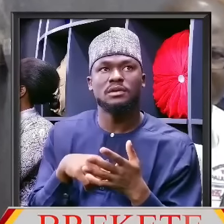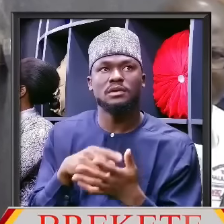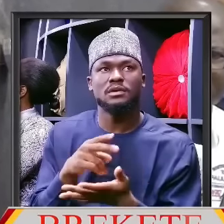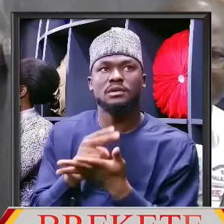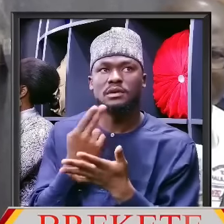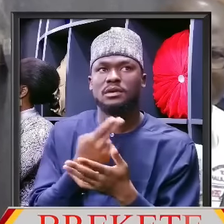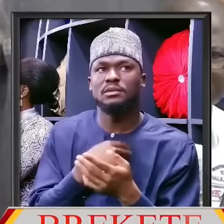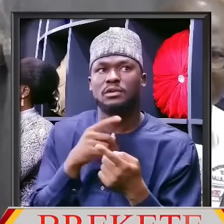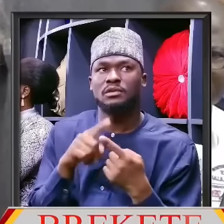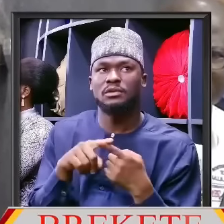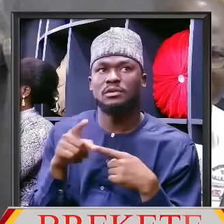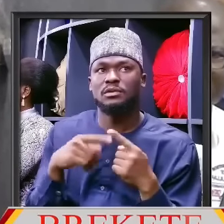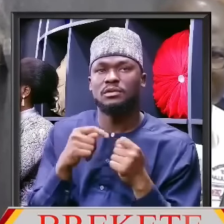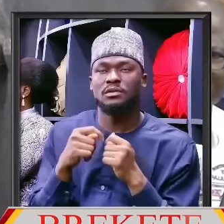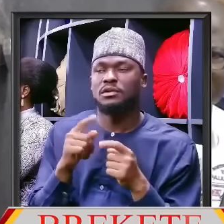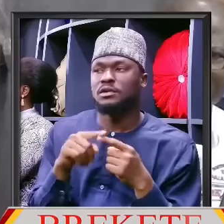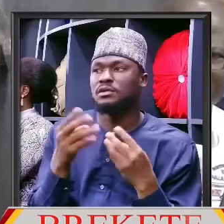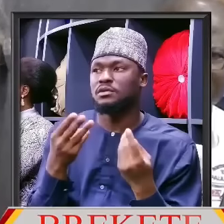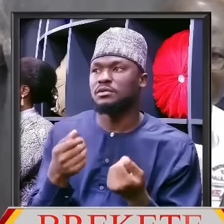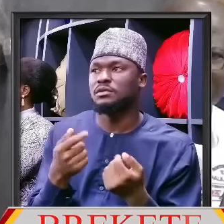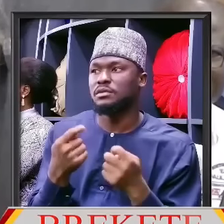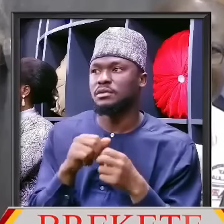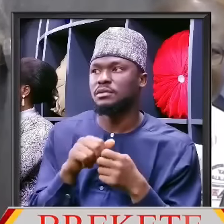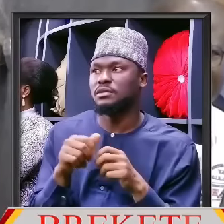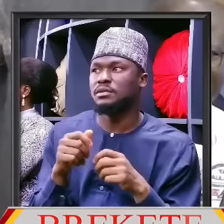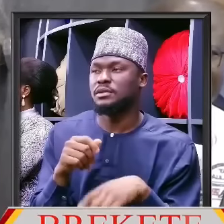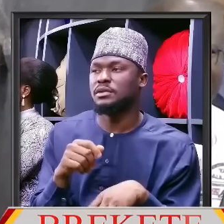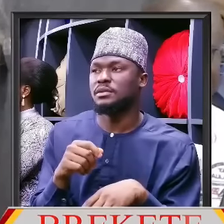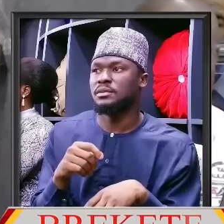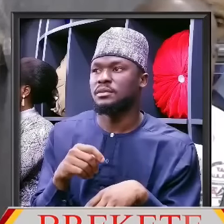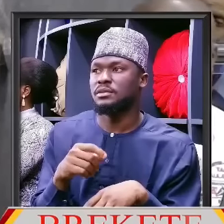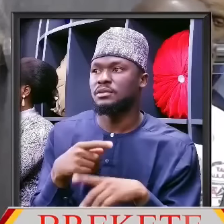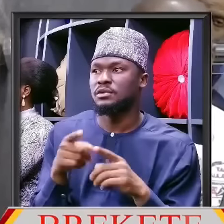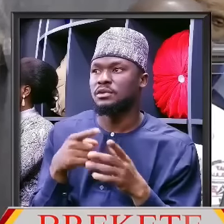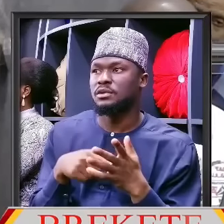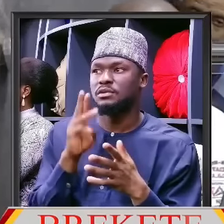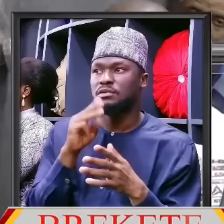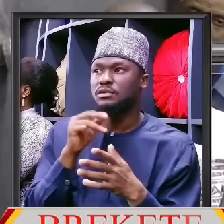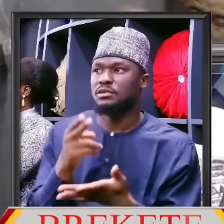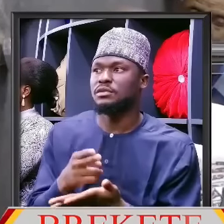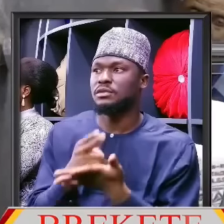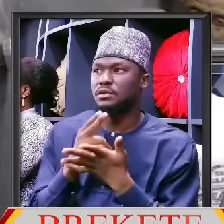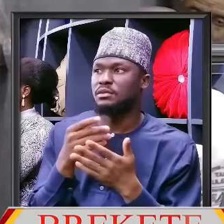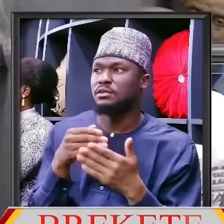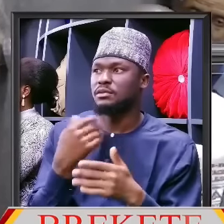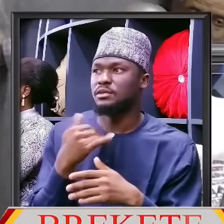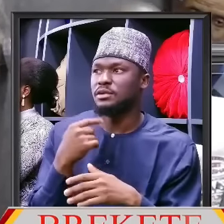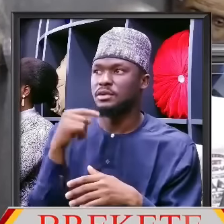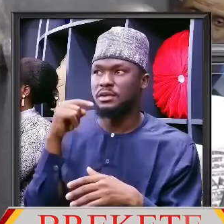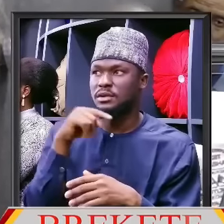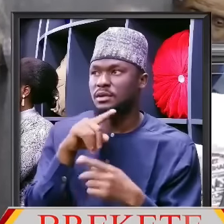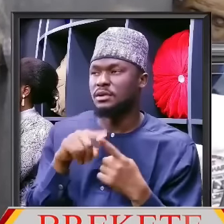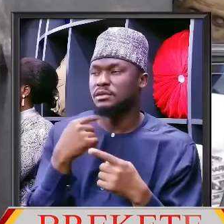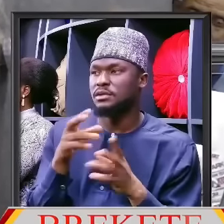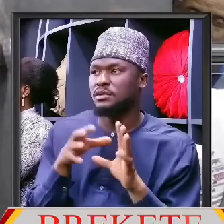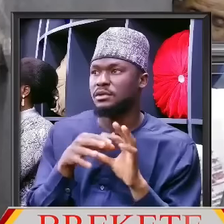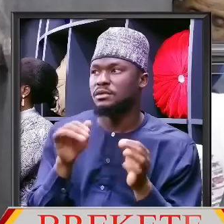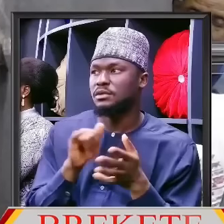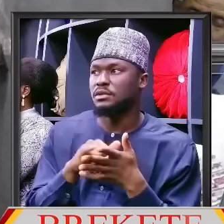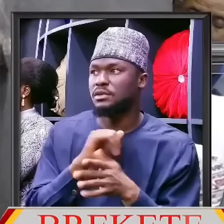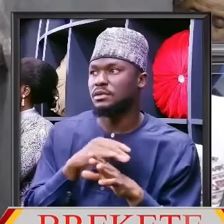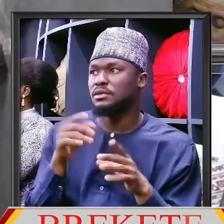so that we can together resolve the problem where they ground? Propaganda not go help. The body lies, they tell all kinds of stories where